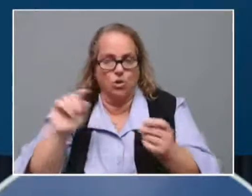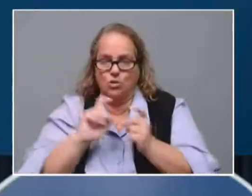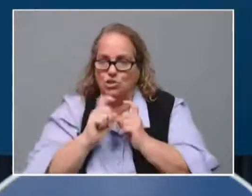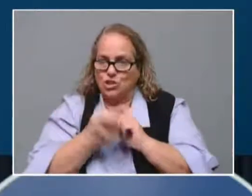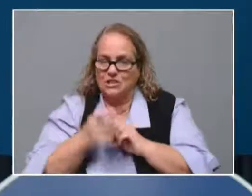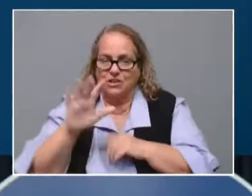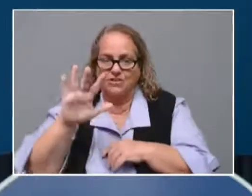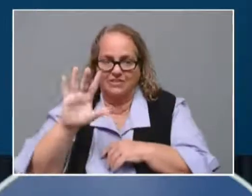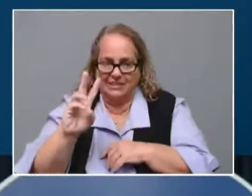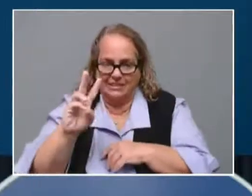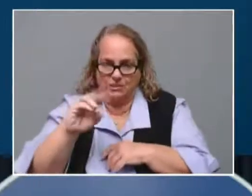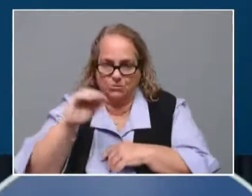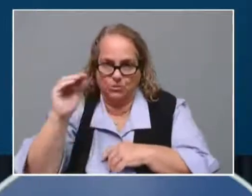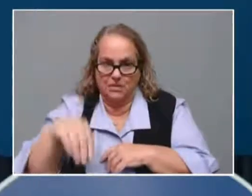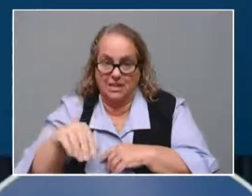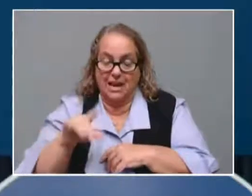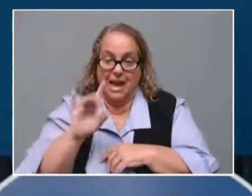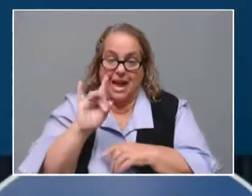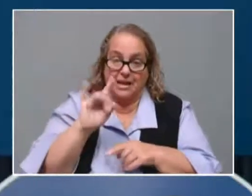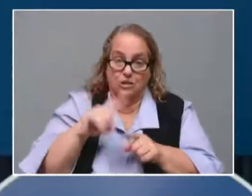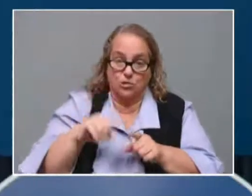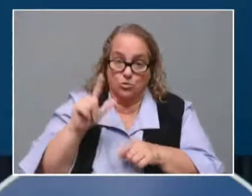56%. 18 to 24,